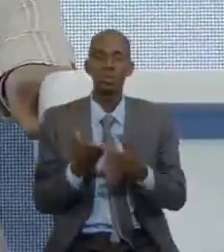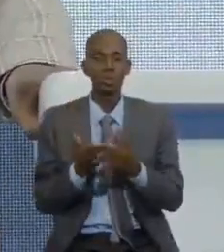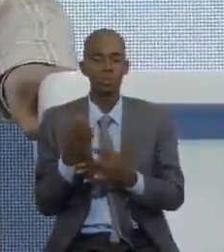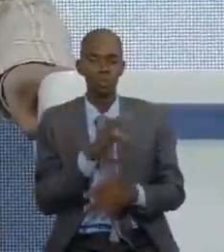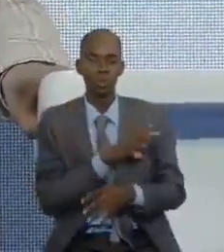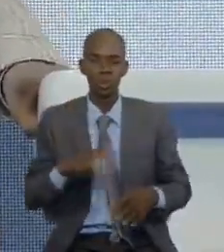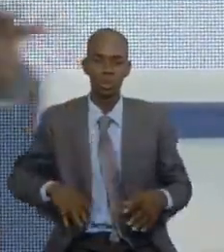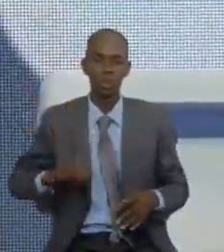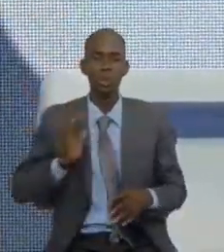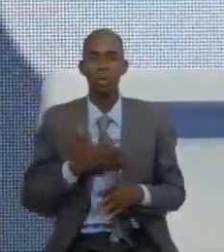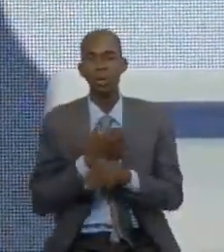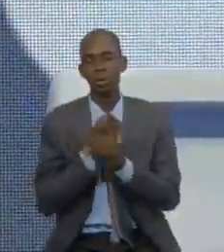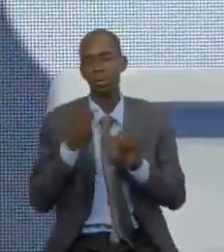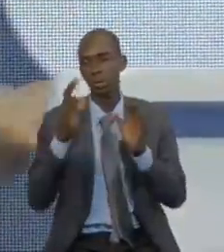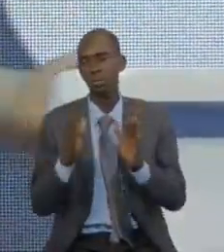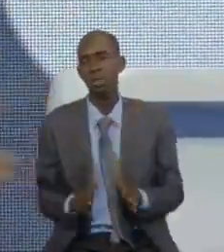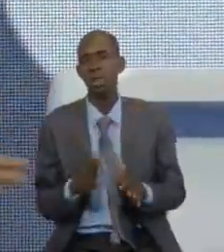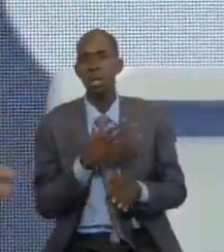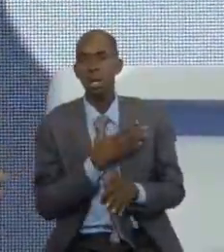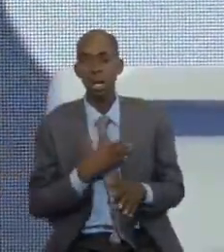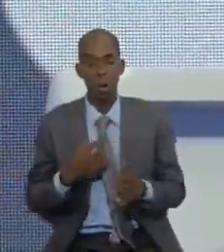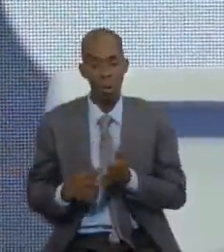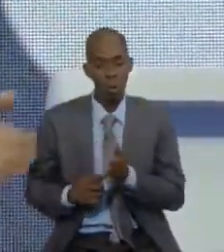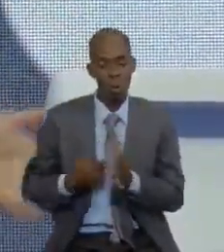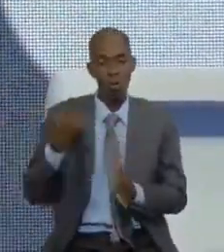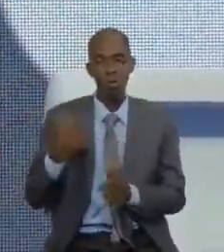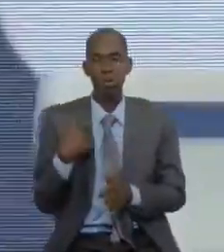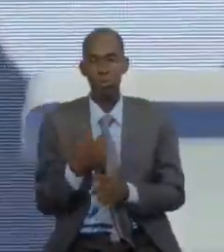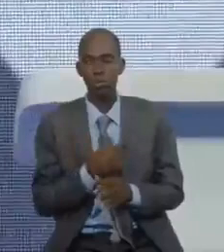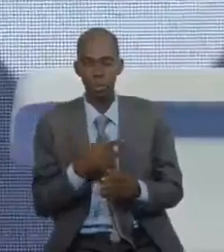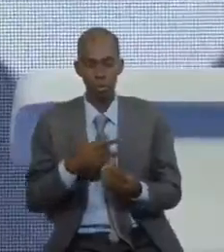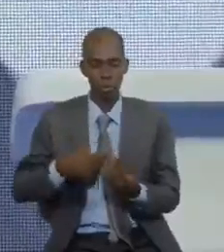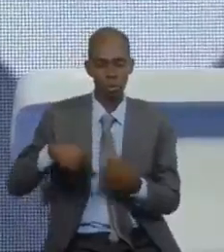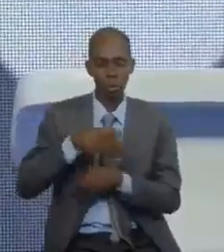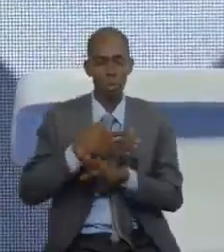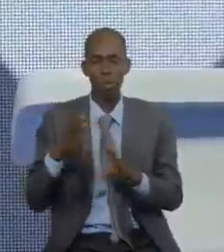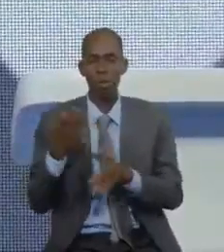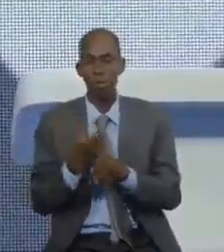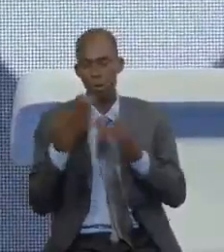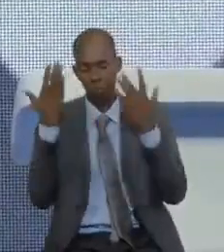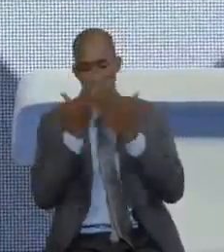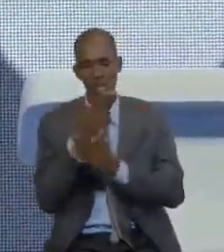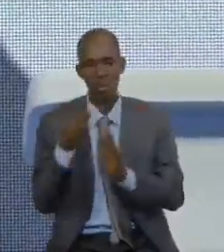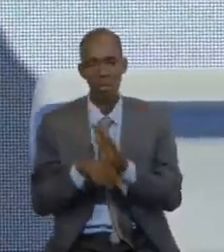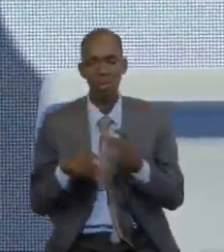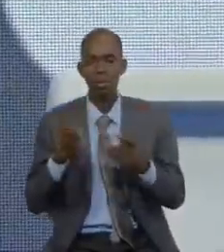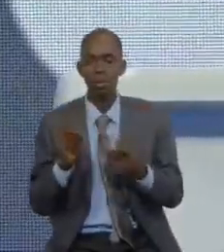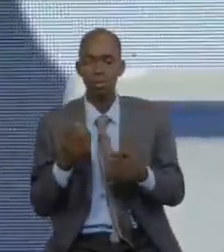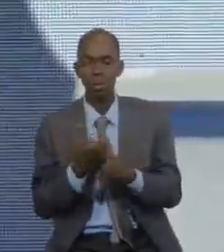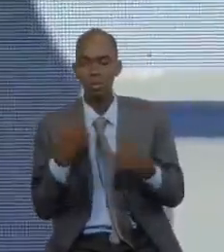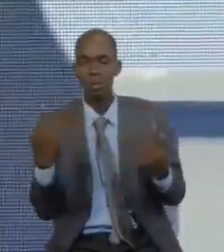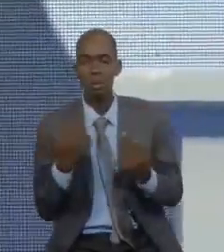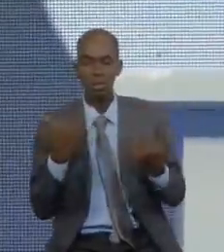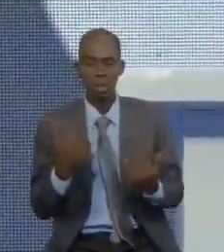justifier. And the moment we turn away from darkness and from sin, and we turn to the light